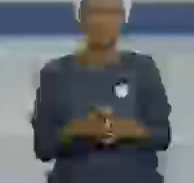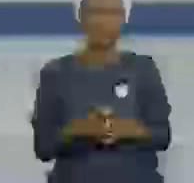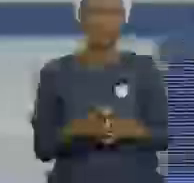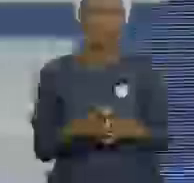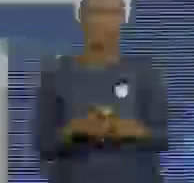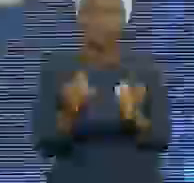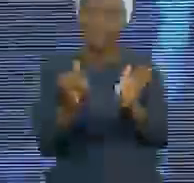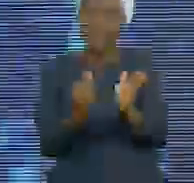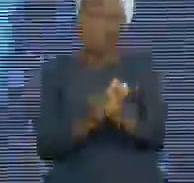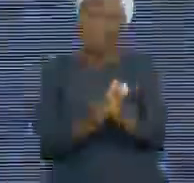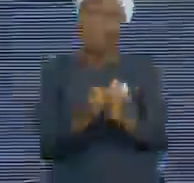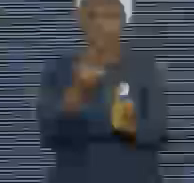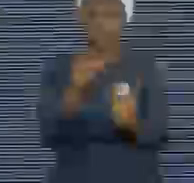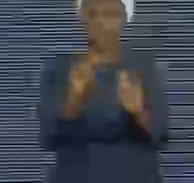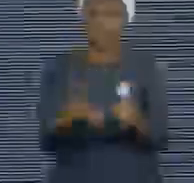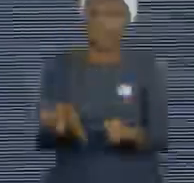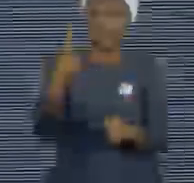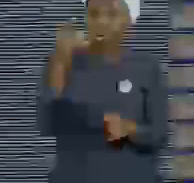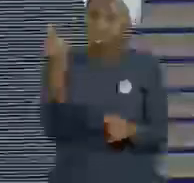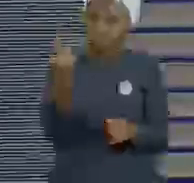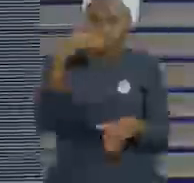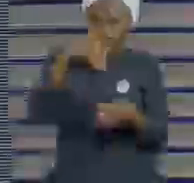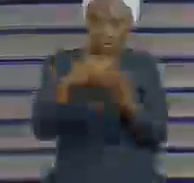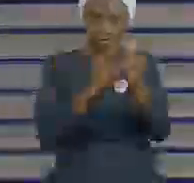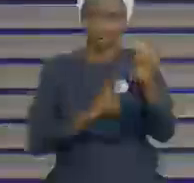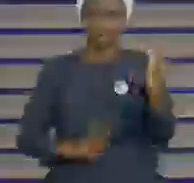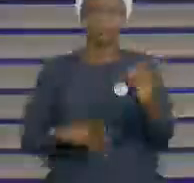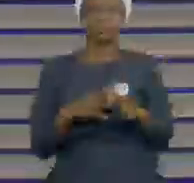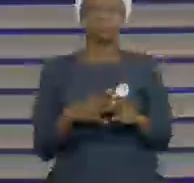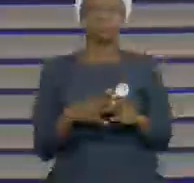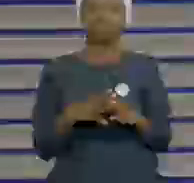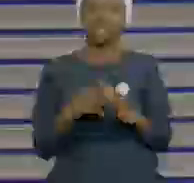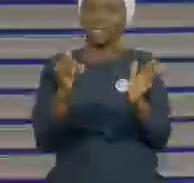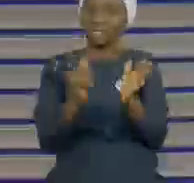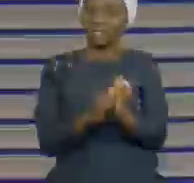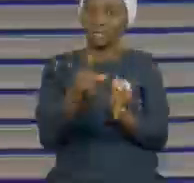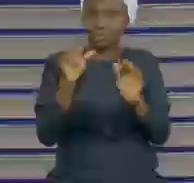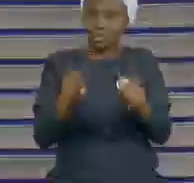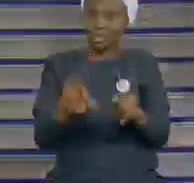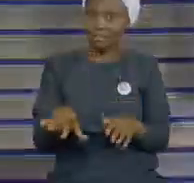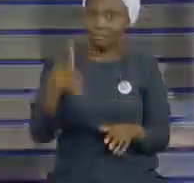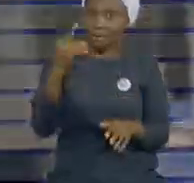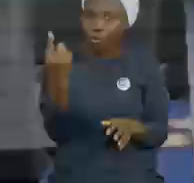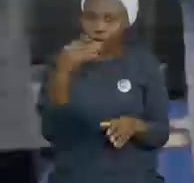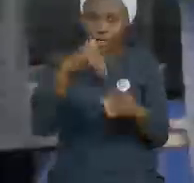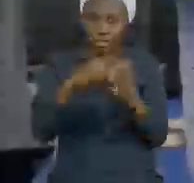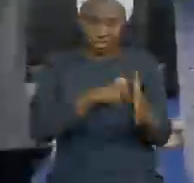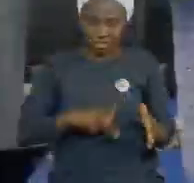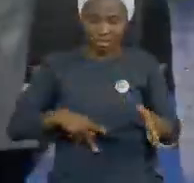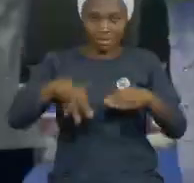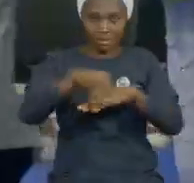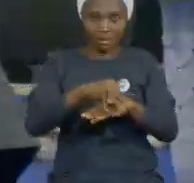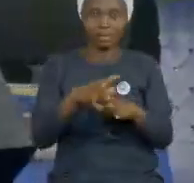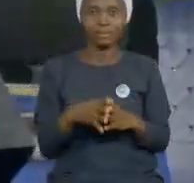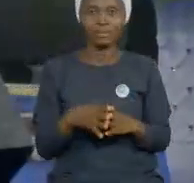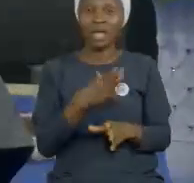That you find only in the Lord. That you find only in the kingdom. And